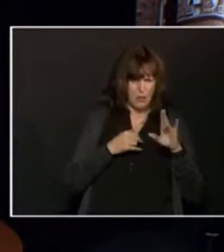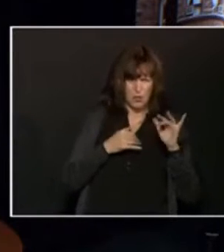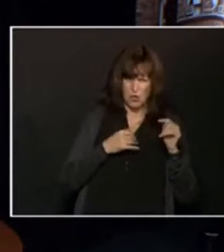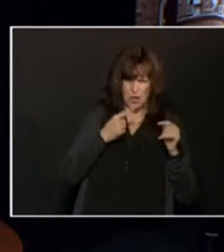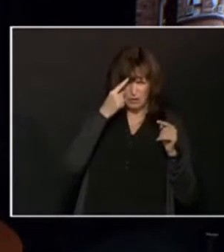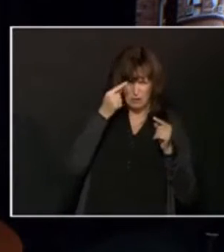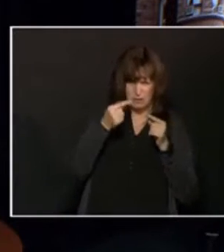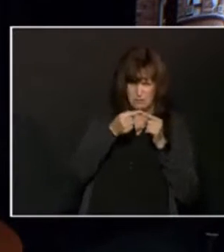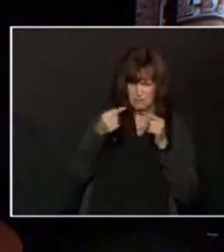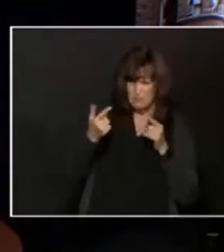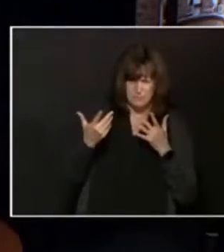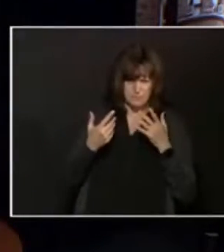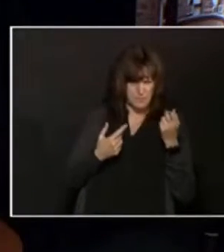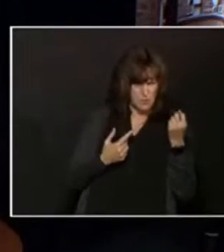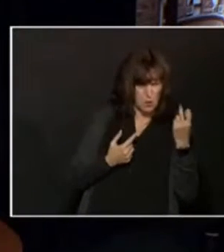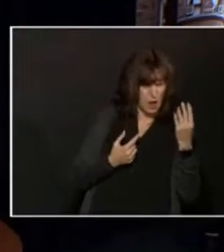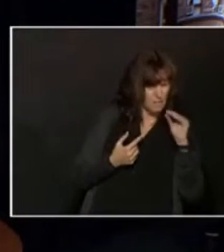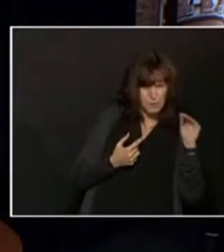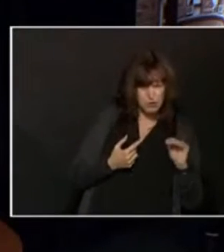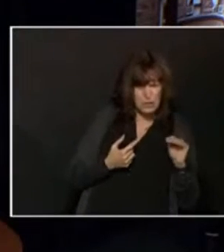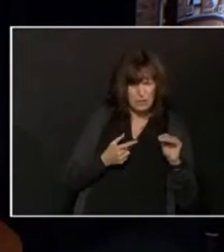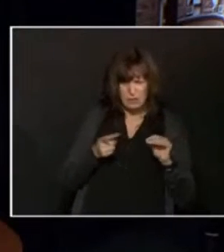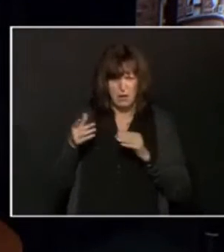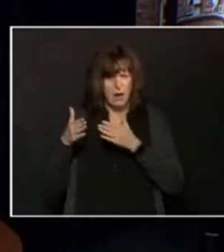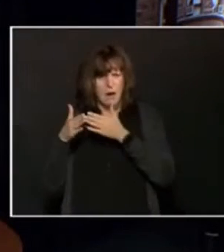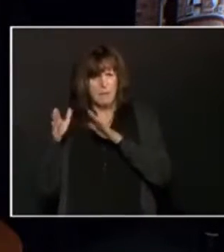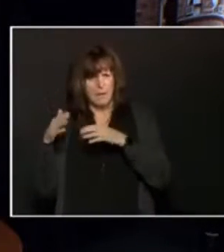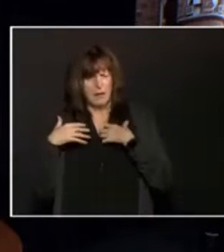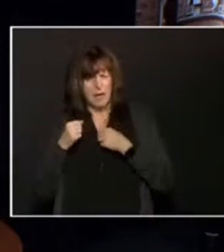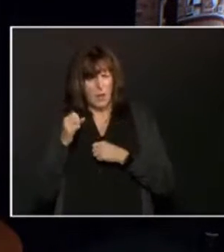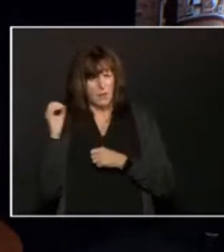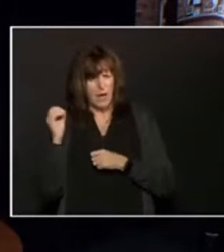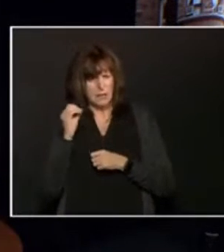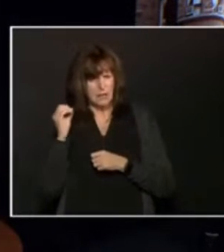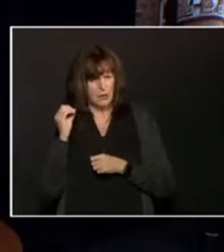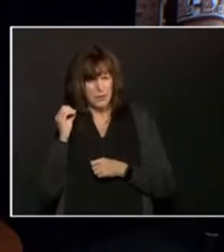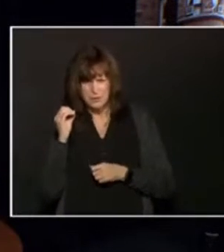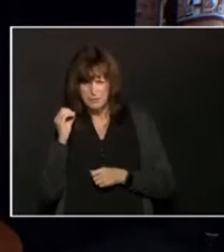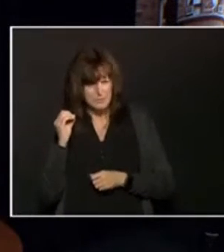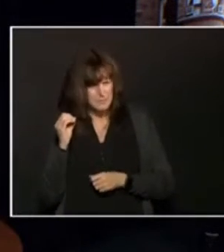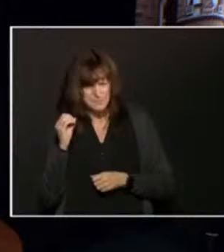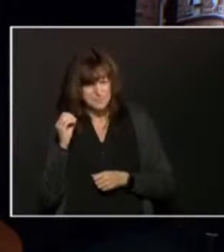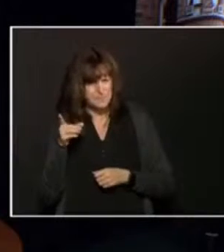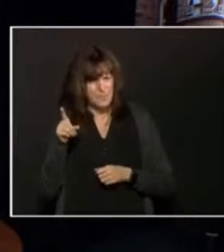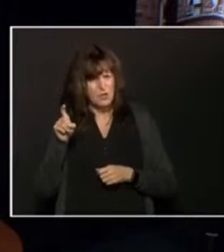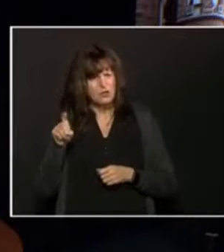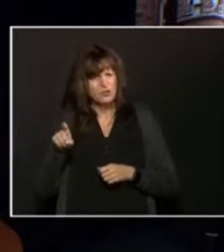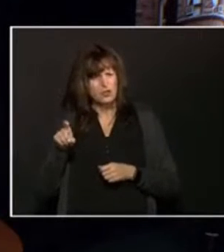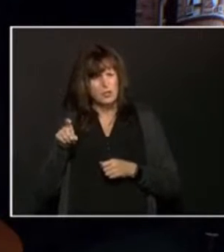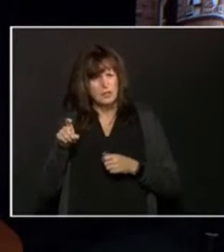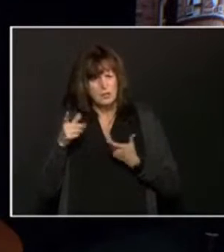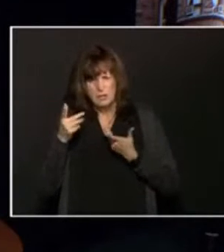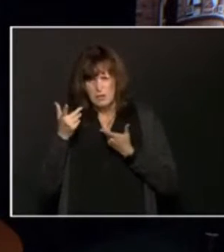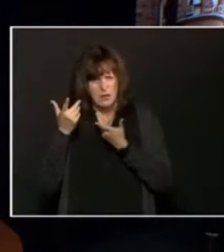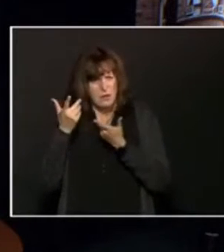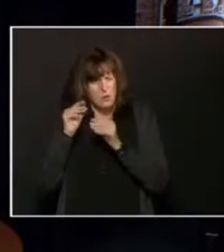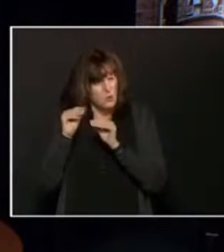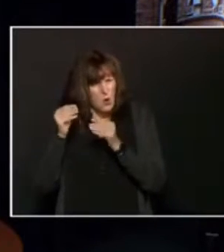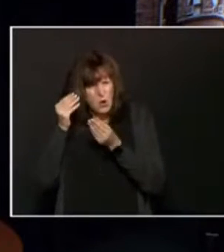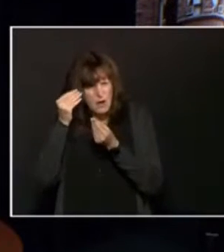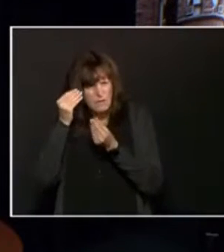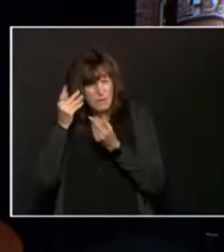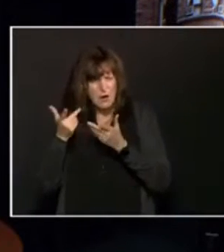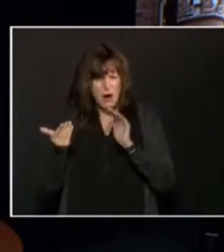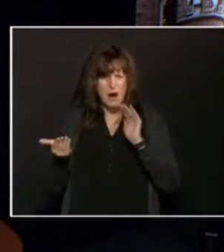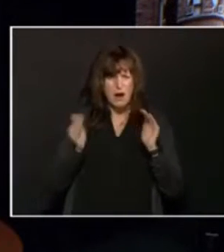Ontario says it should have been classified as no information versus no epi-link. I wonder if you can just comment on this figure.